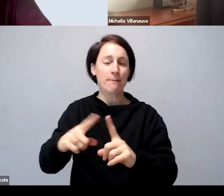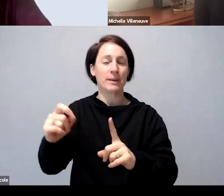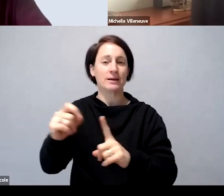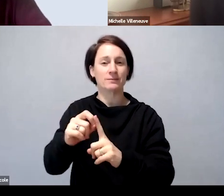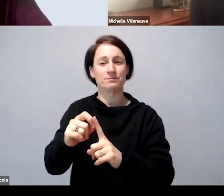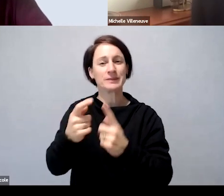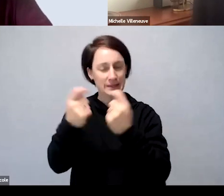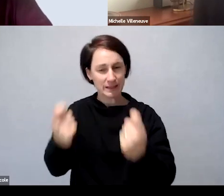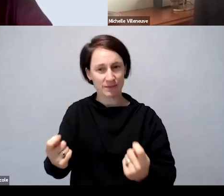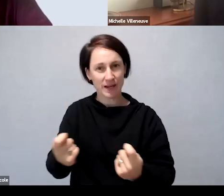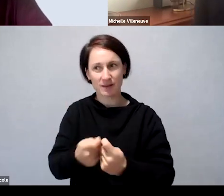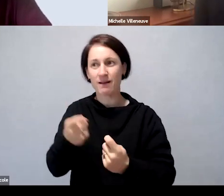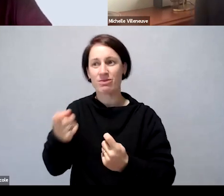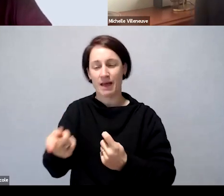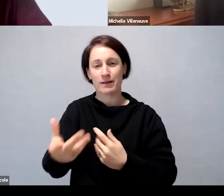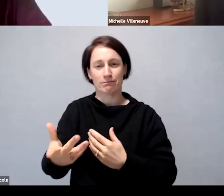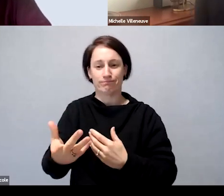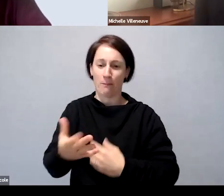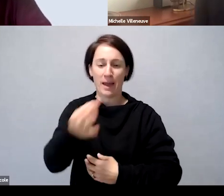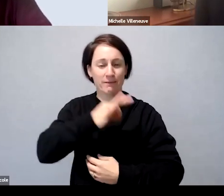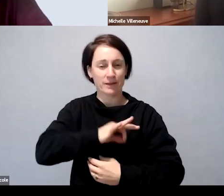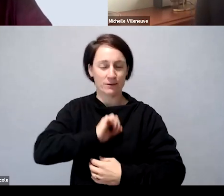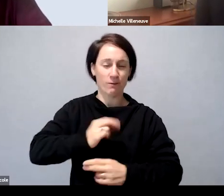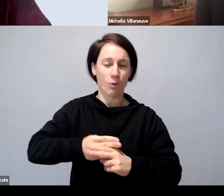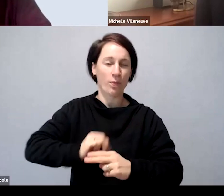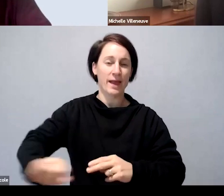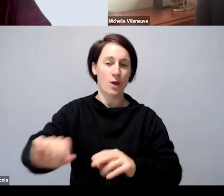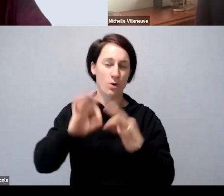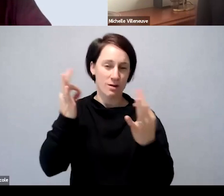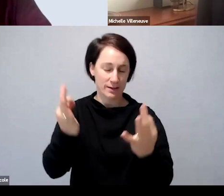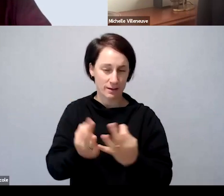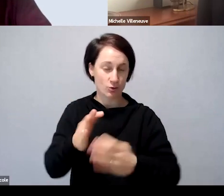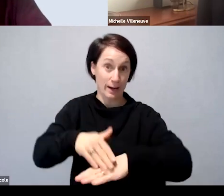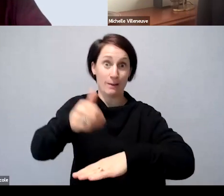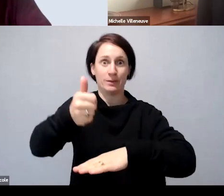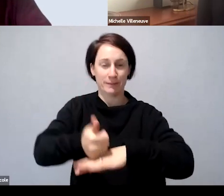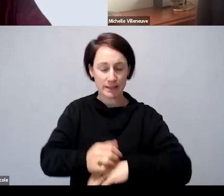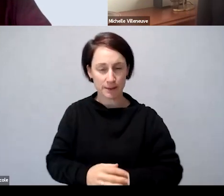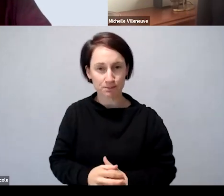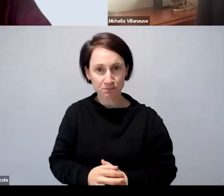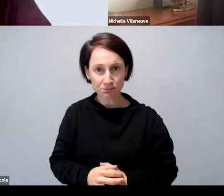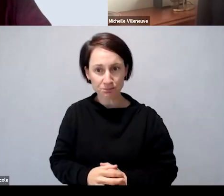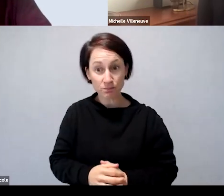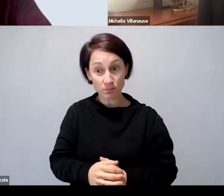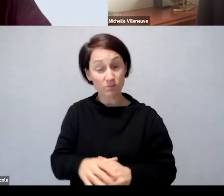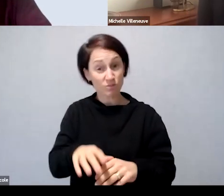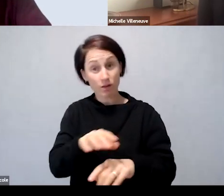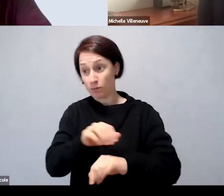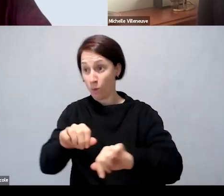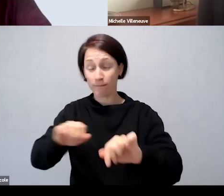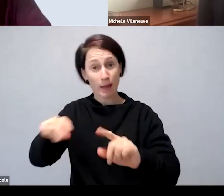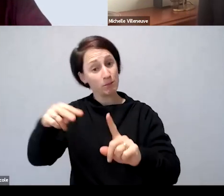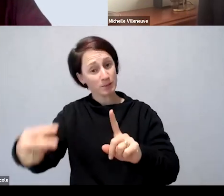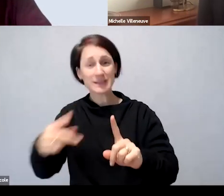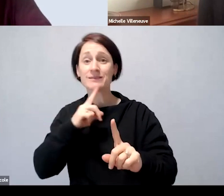started to implement it in their own practices. And through their voices and perspective, it translates in numerous ways to